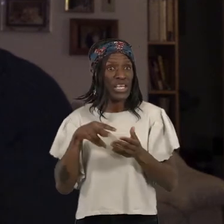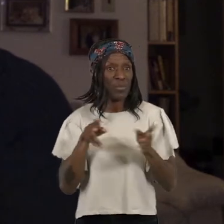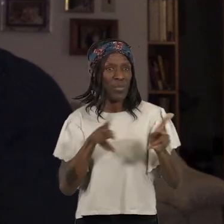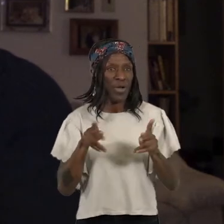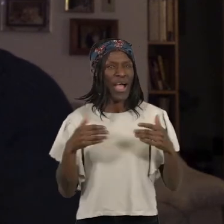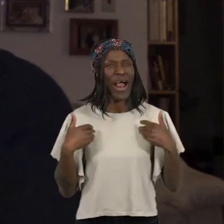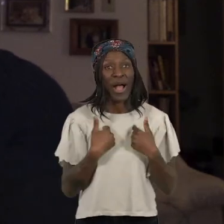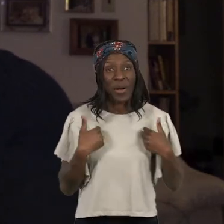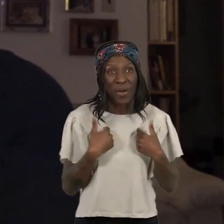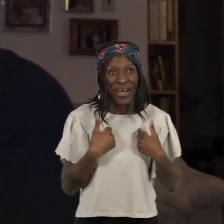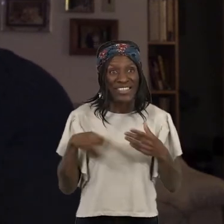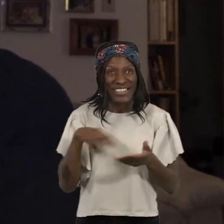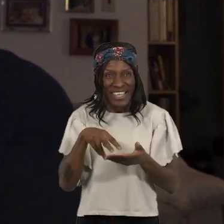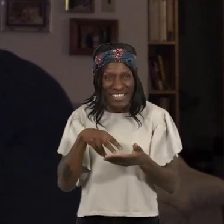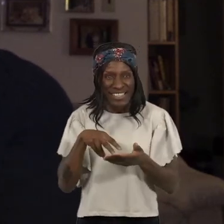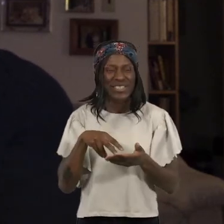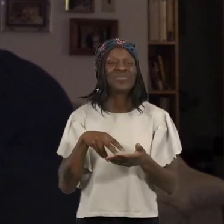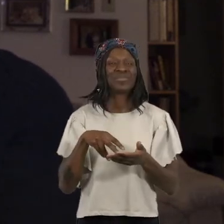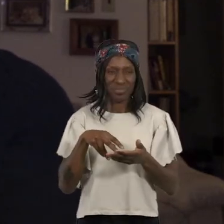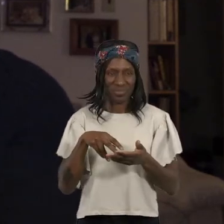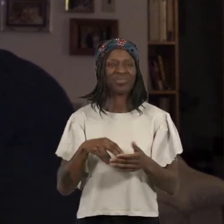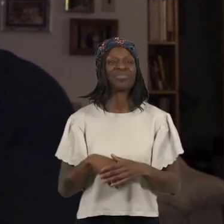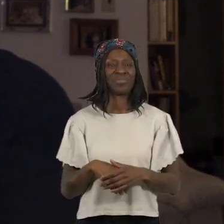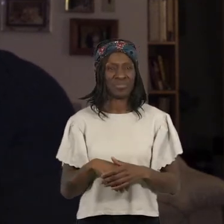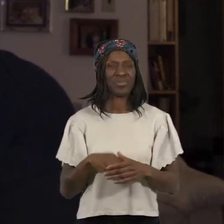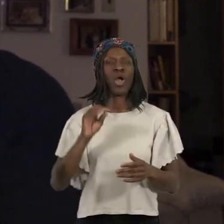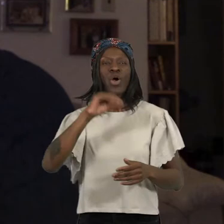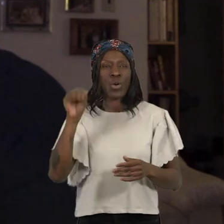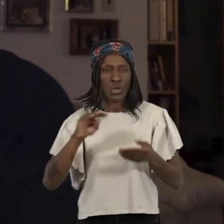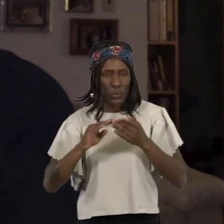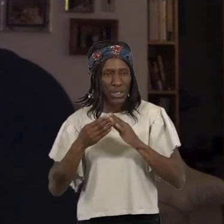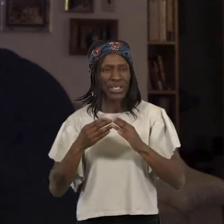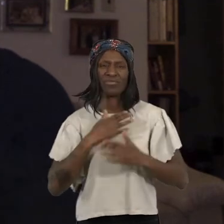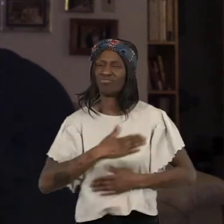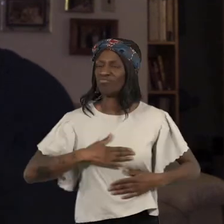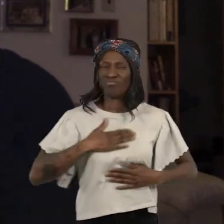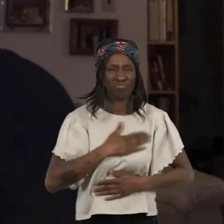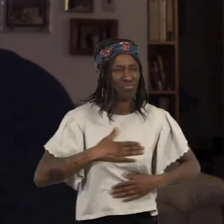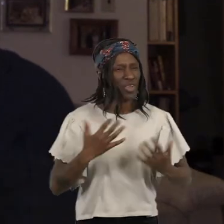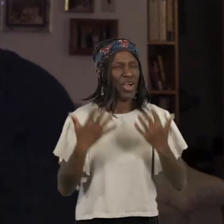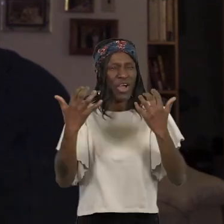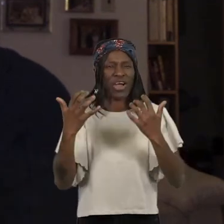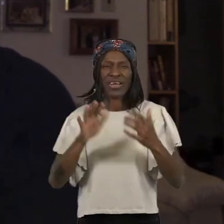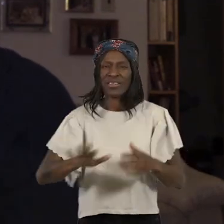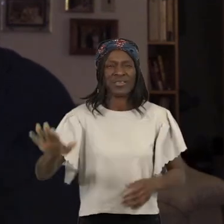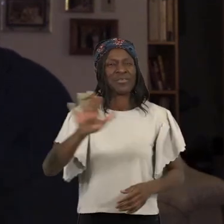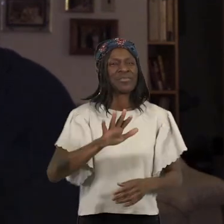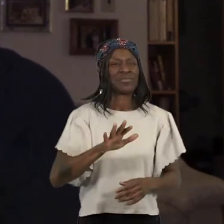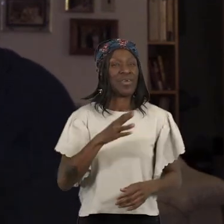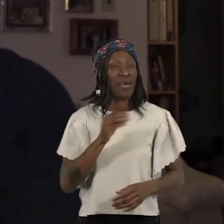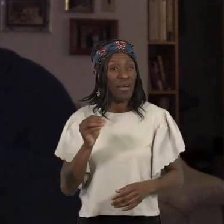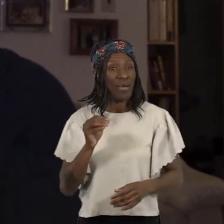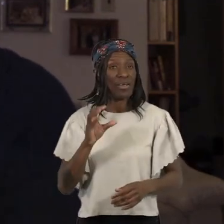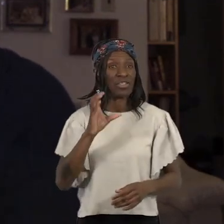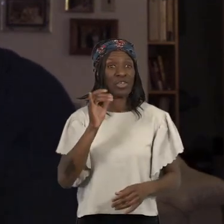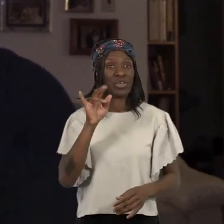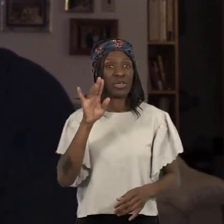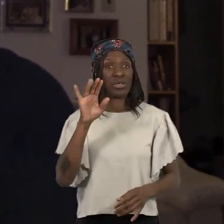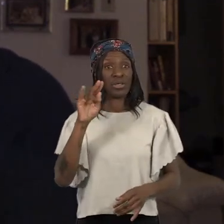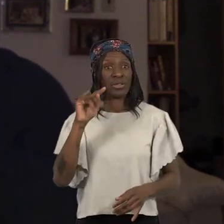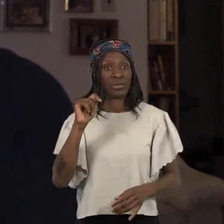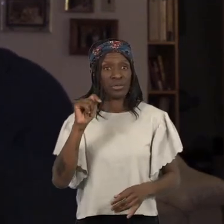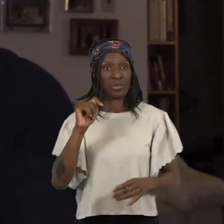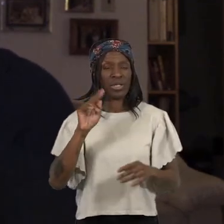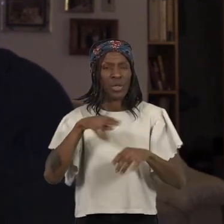an animal dance party, which was well received by members of the Ottawa community and beyond, and the circuit